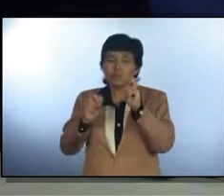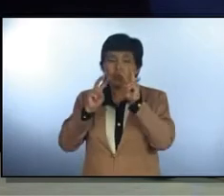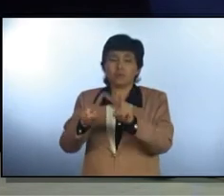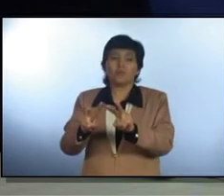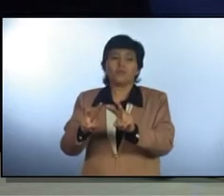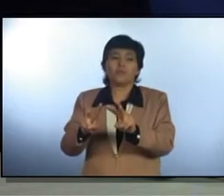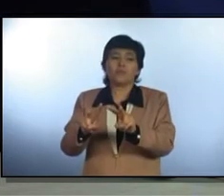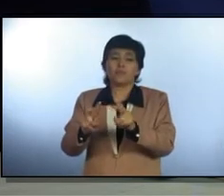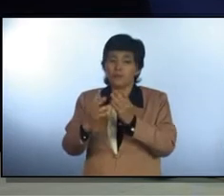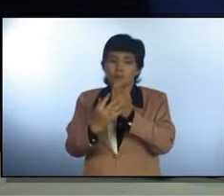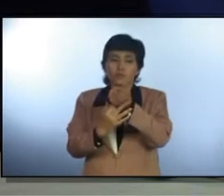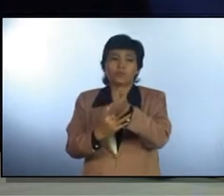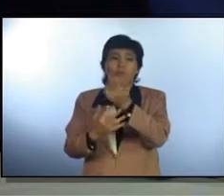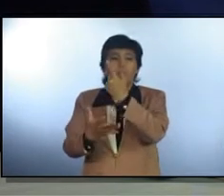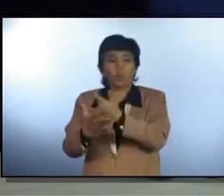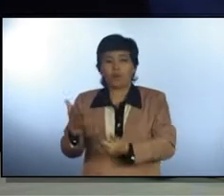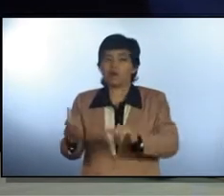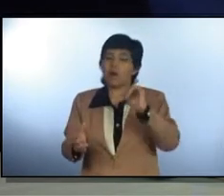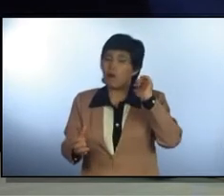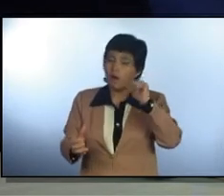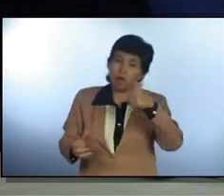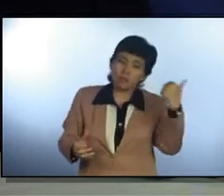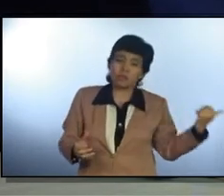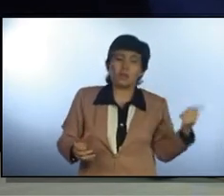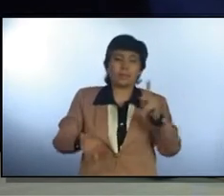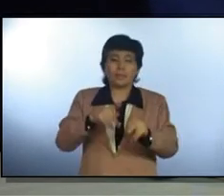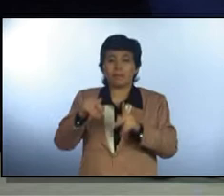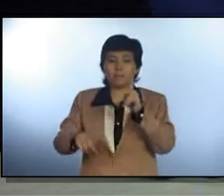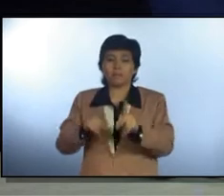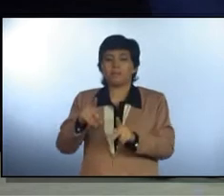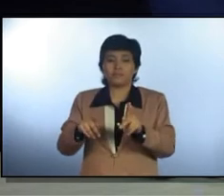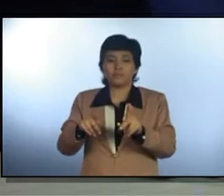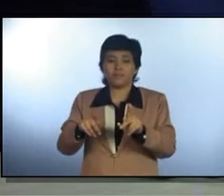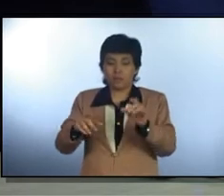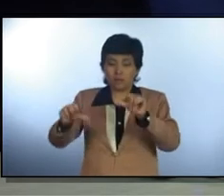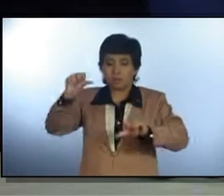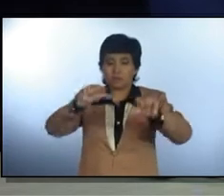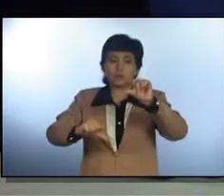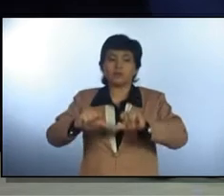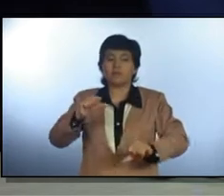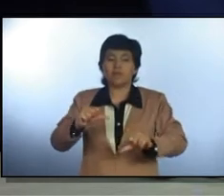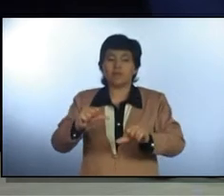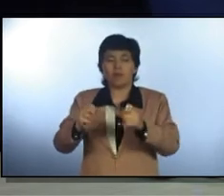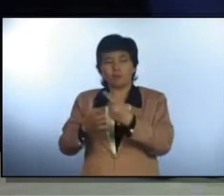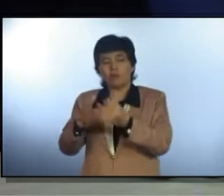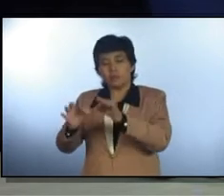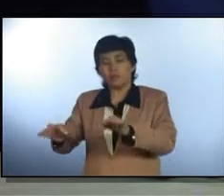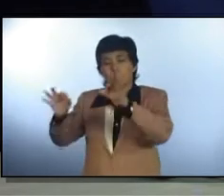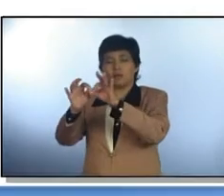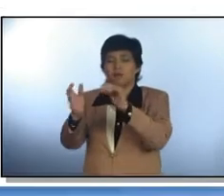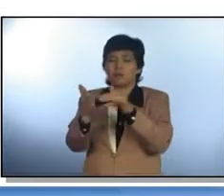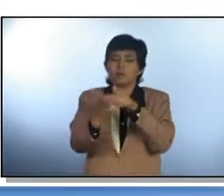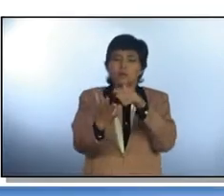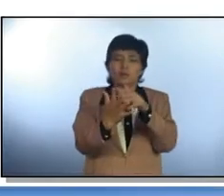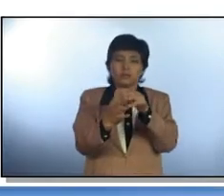look through what other people's experiments have done and their interesting facts about the